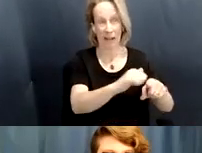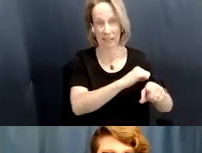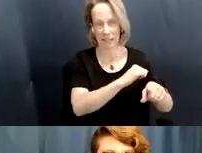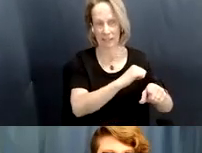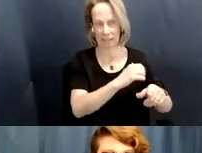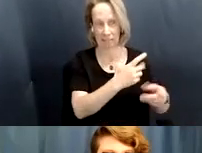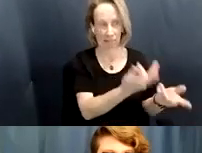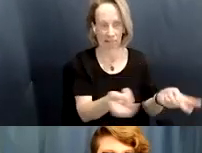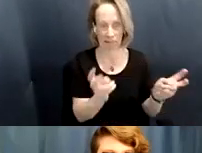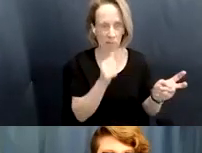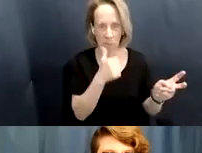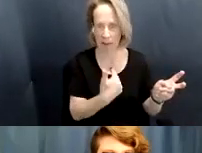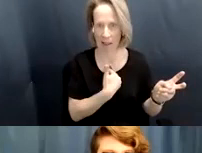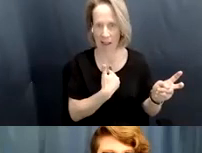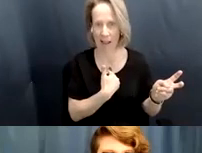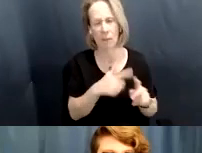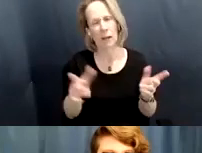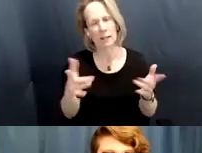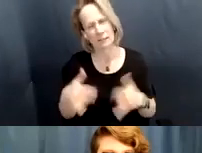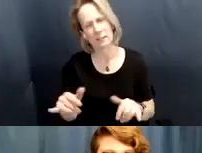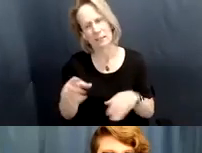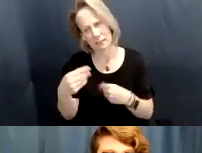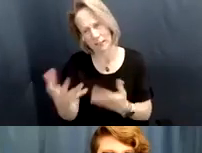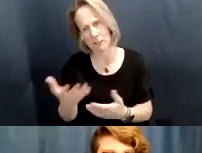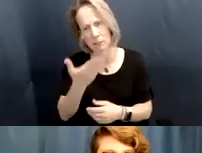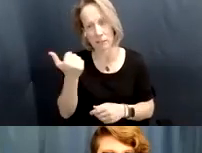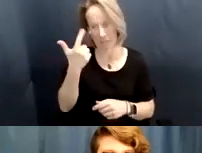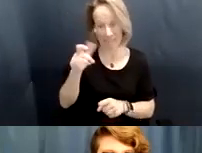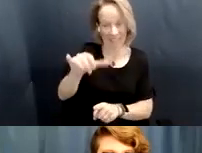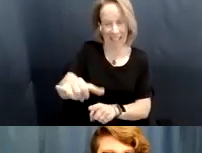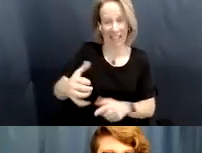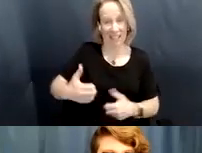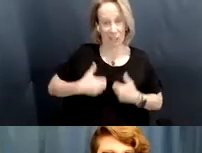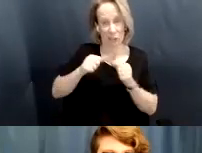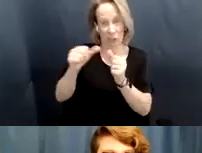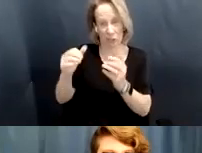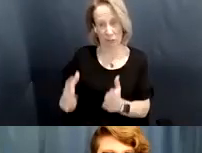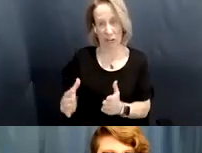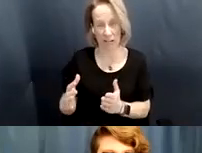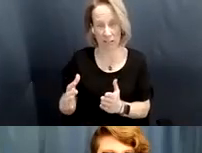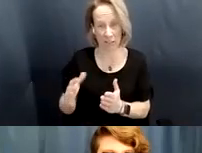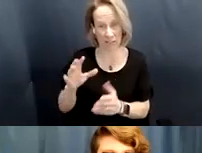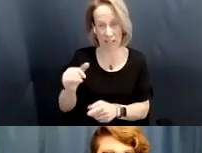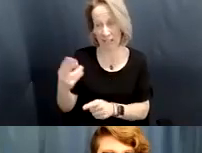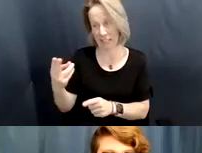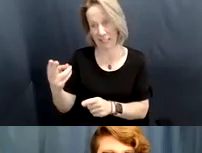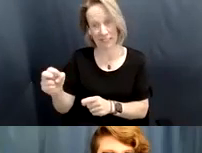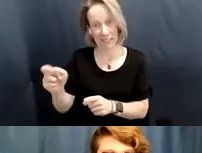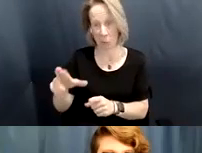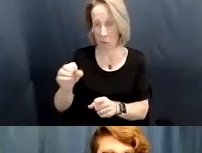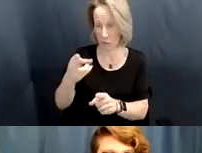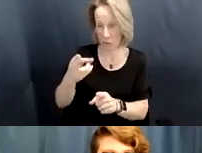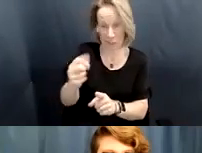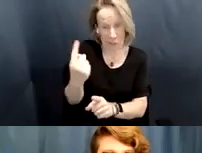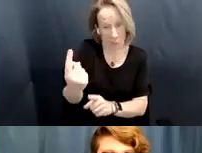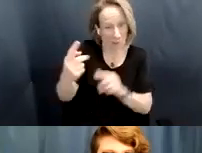it your best, because that survivor, even if he or she is the sole survivor that attended that group, they